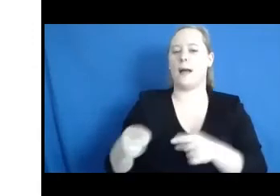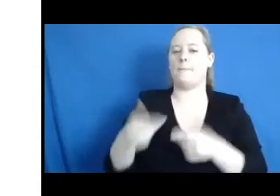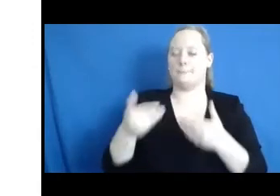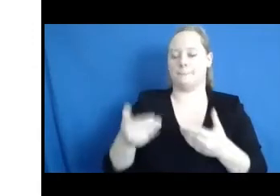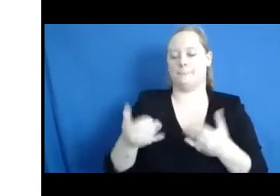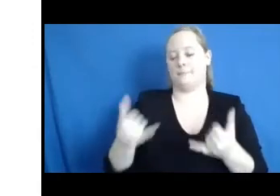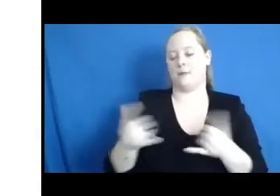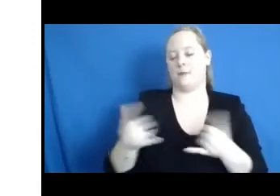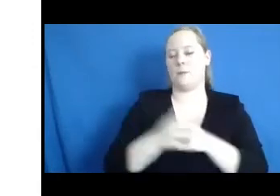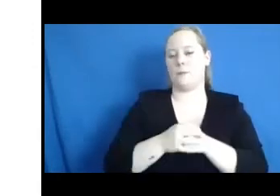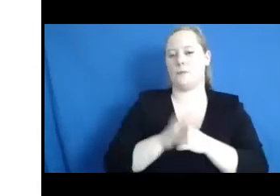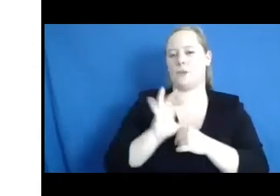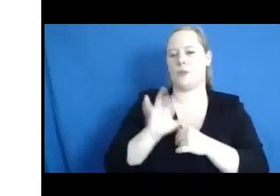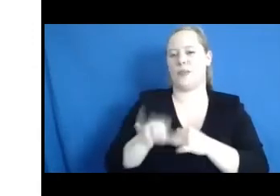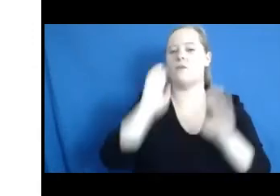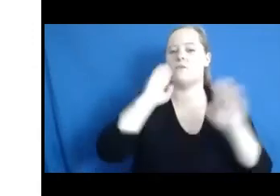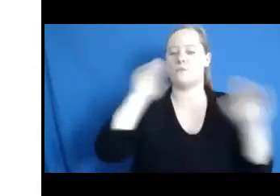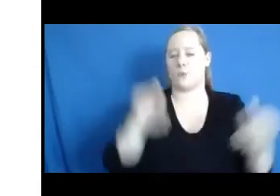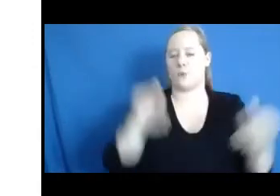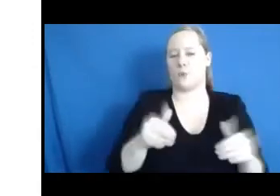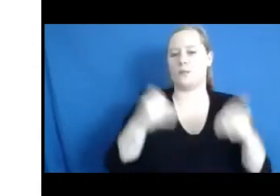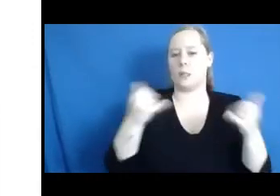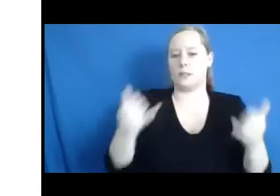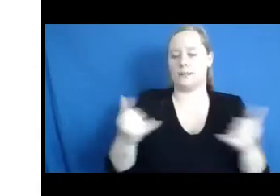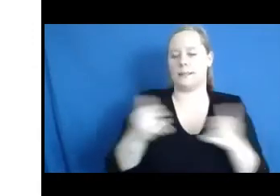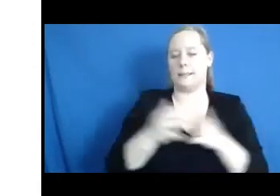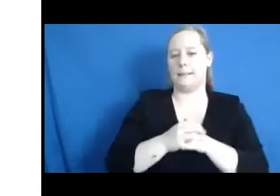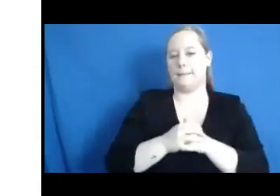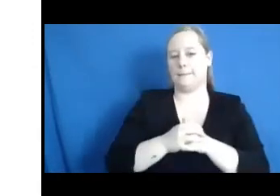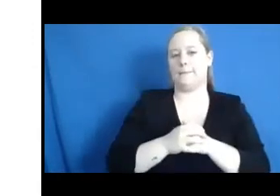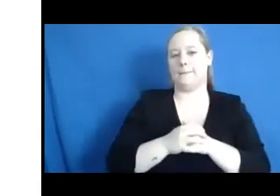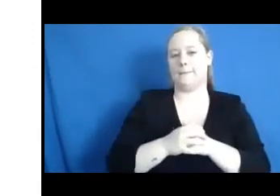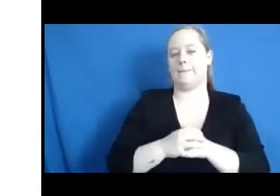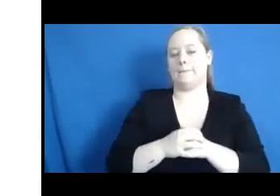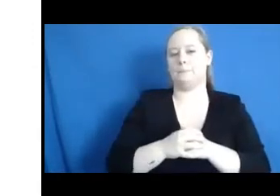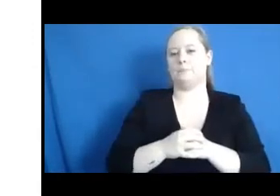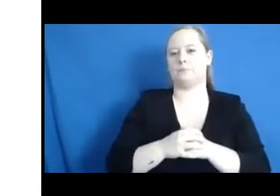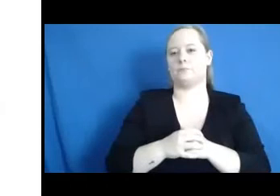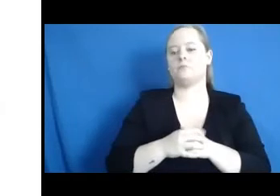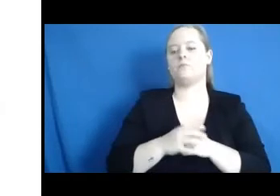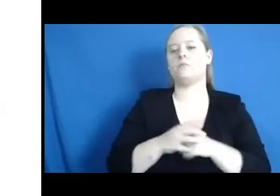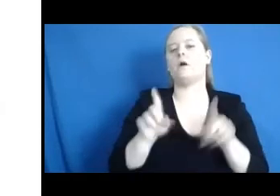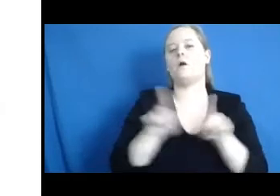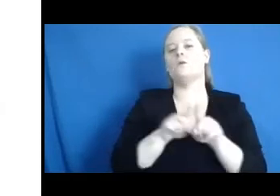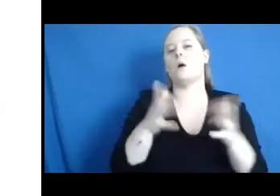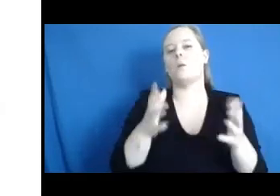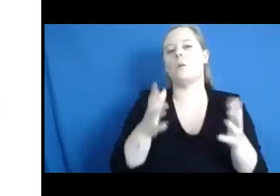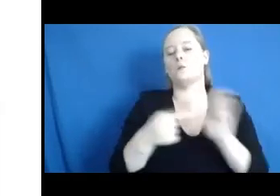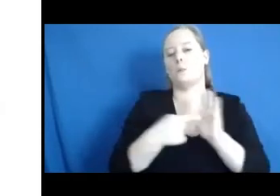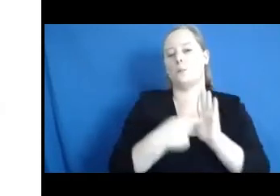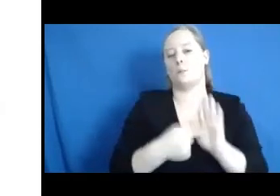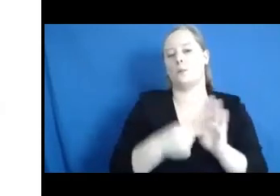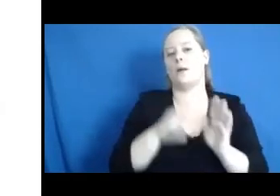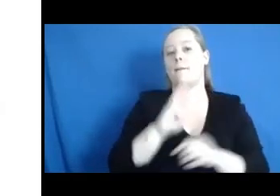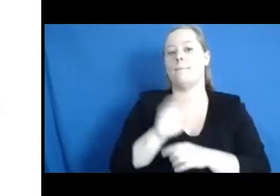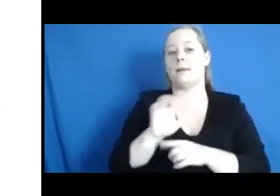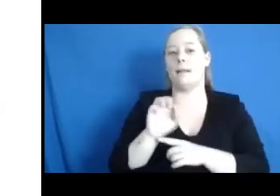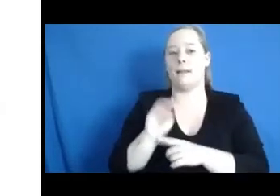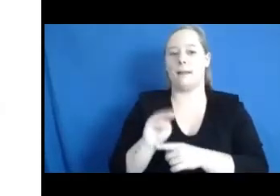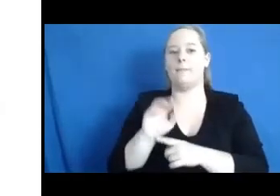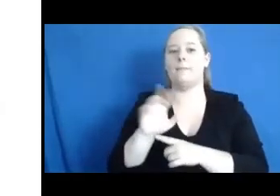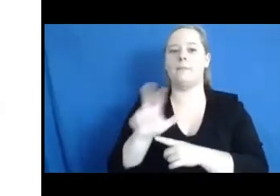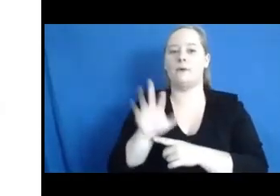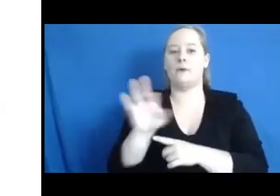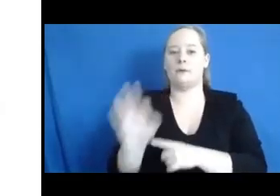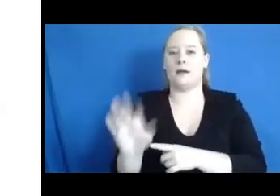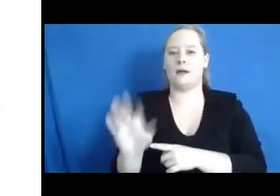that we'll be focusing on in this presentation. And in particular, I just wanted to point out BLM 39, which is this northernmost site.